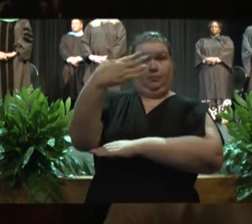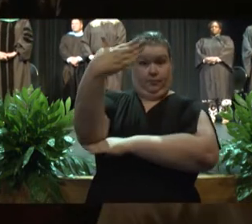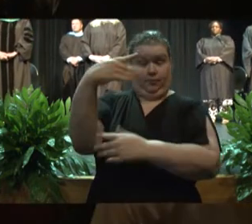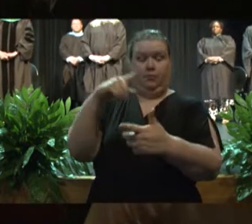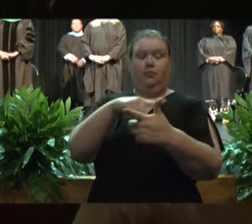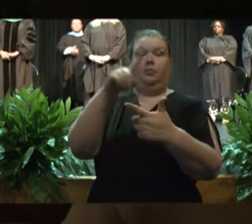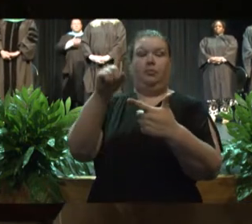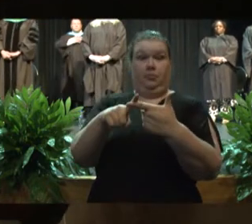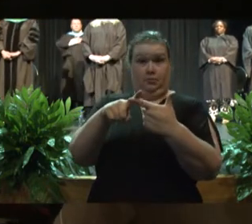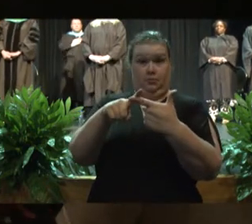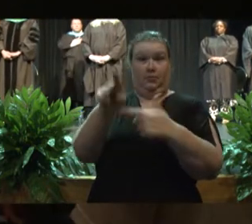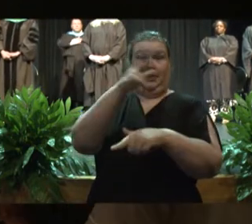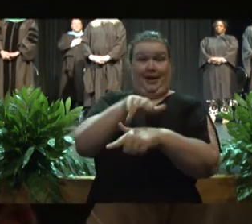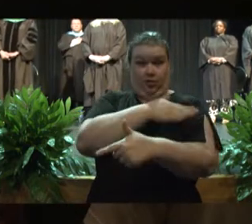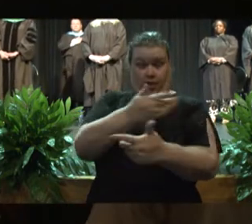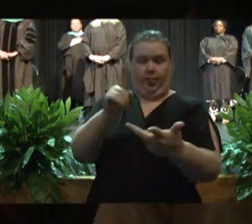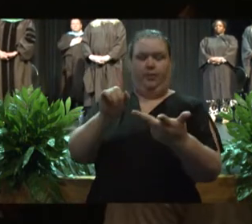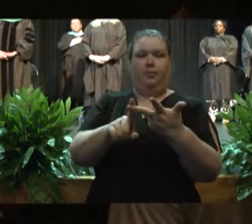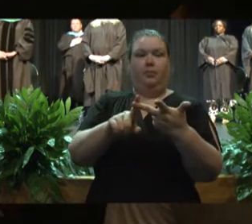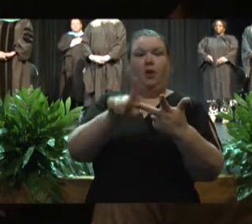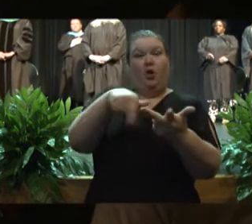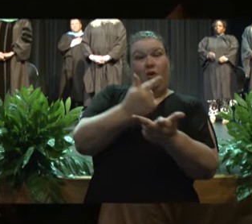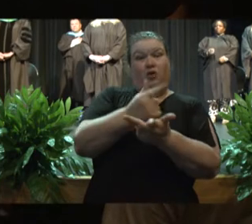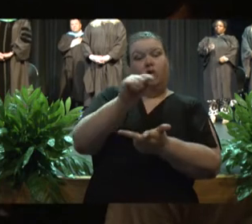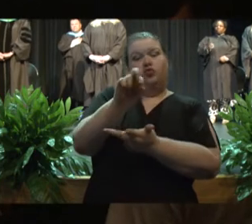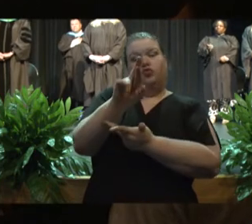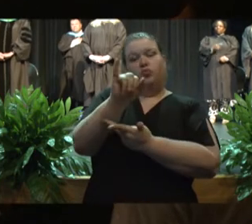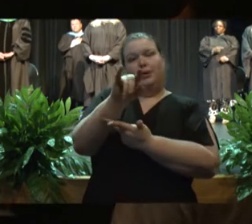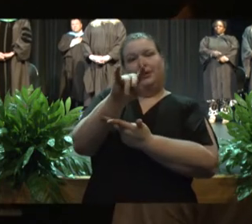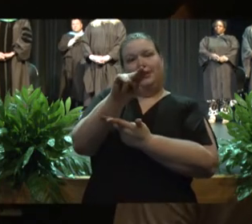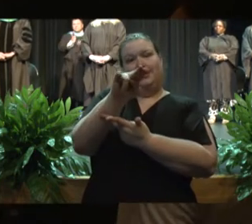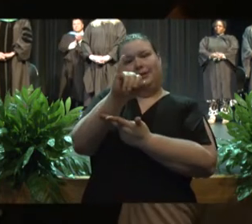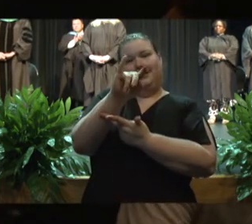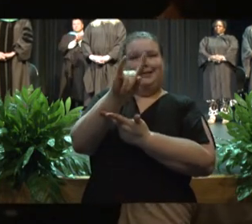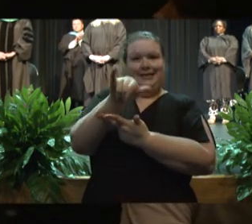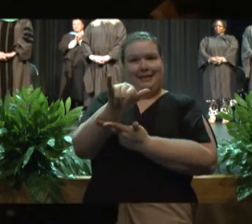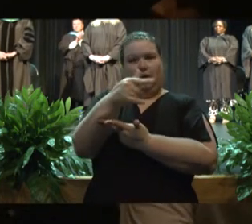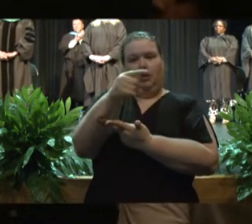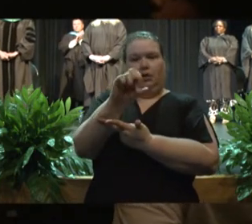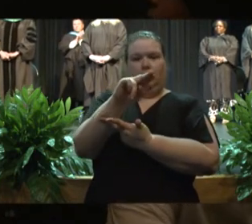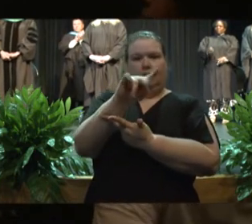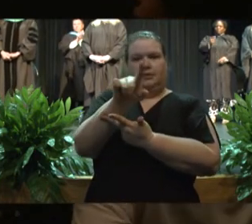follow to be led by one of our graduates, Trinity Gonzalez.